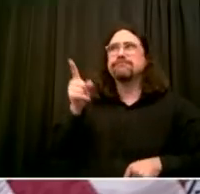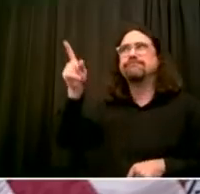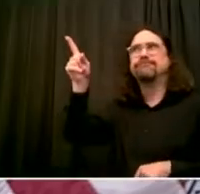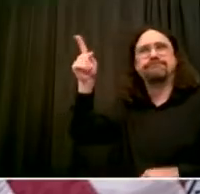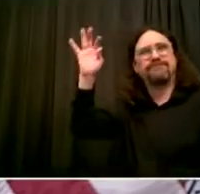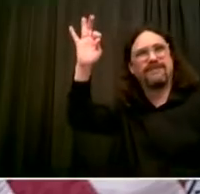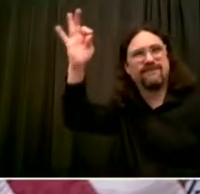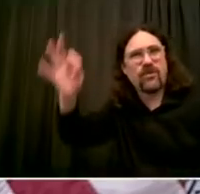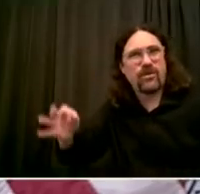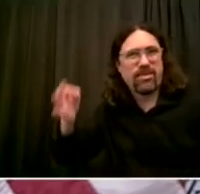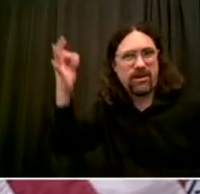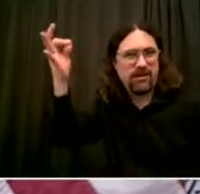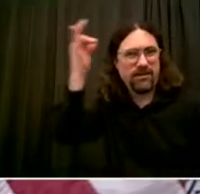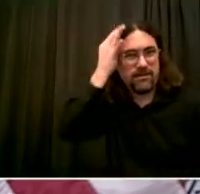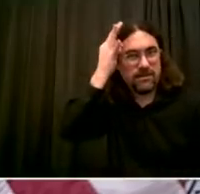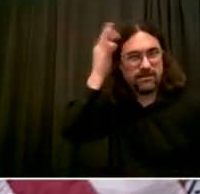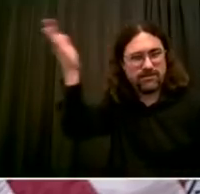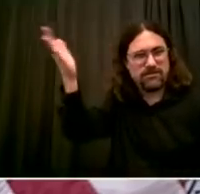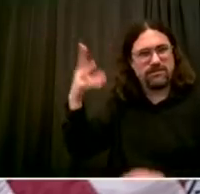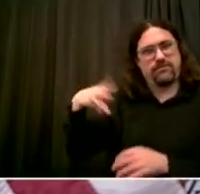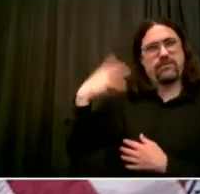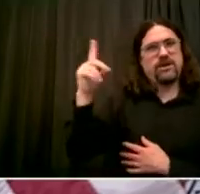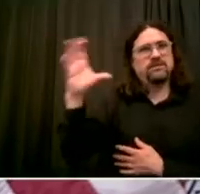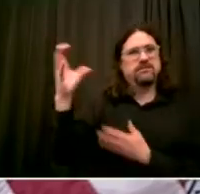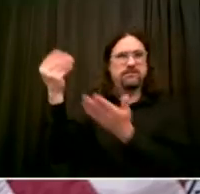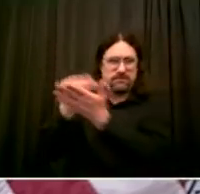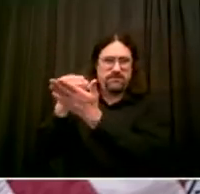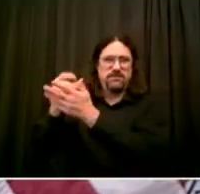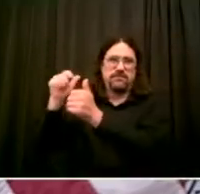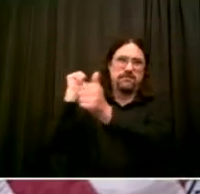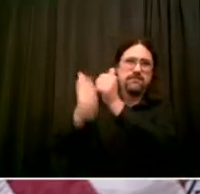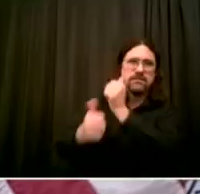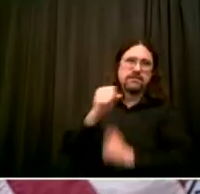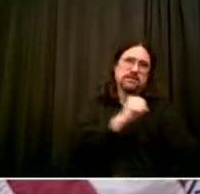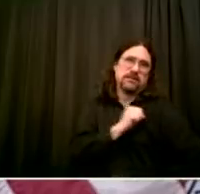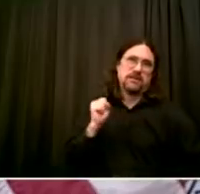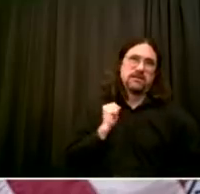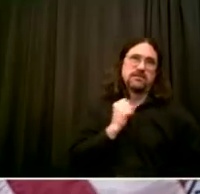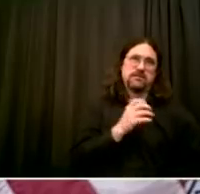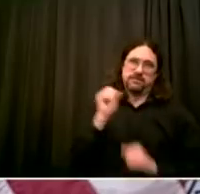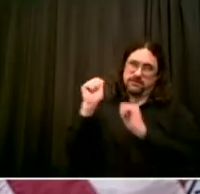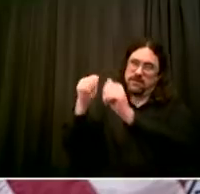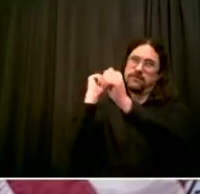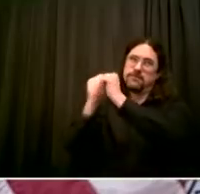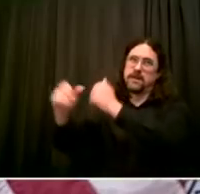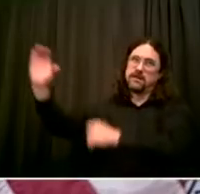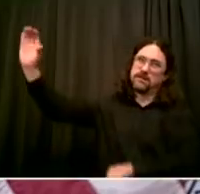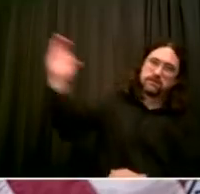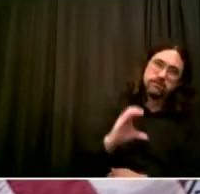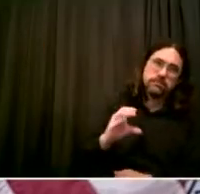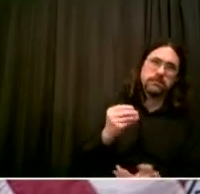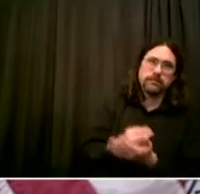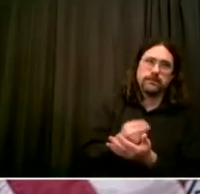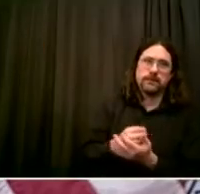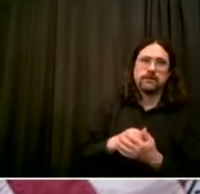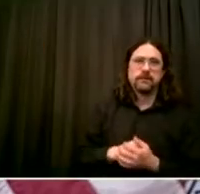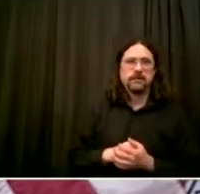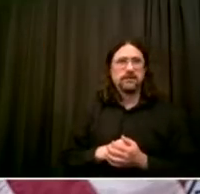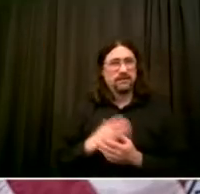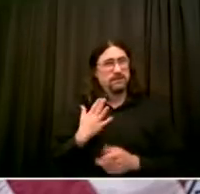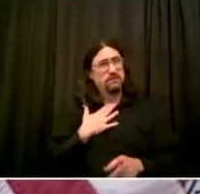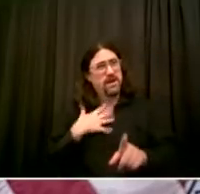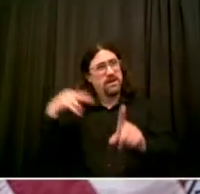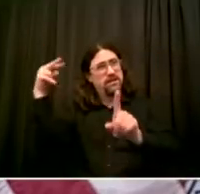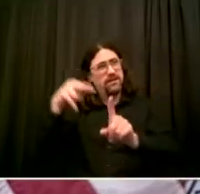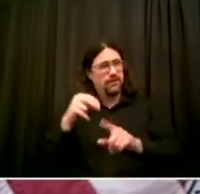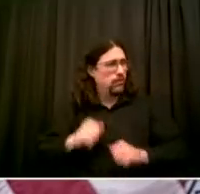not do anything that caused us to lose billions upon billions of dollars in revenue. The federal government owes it to